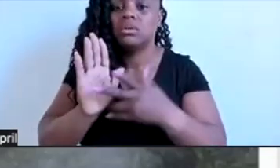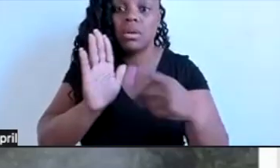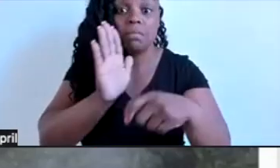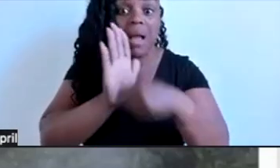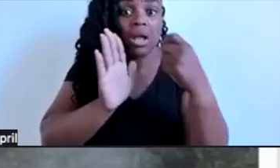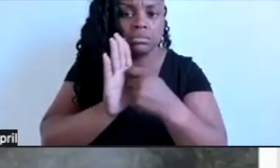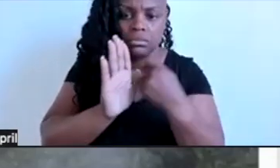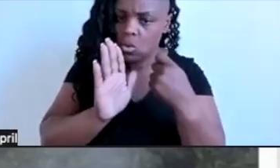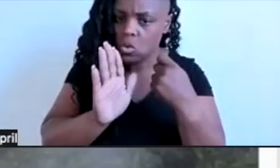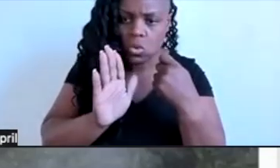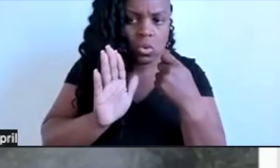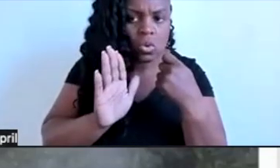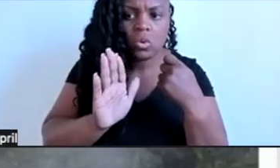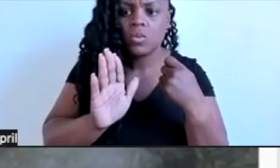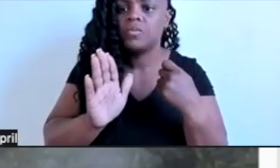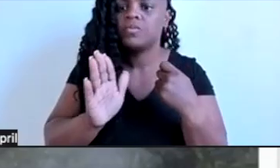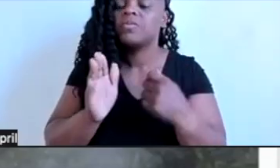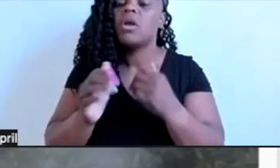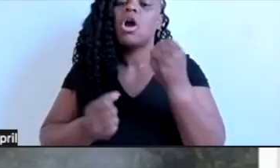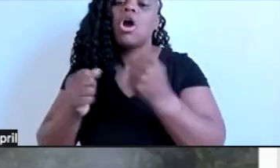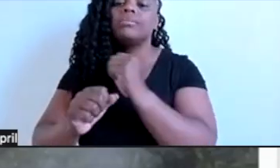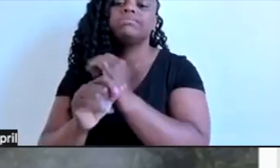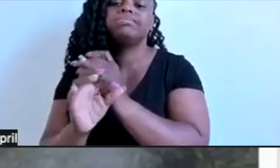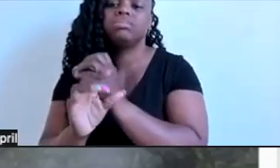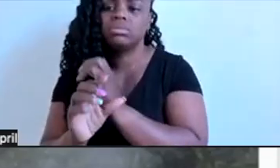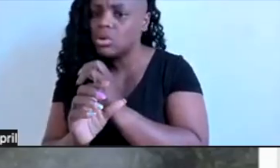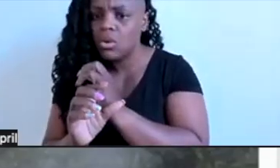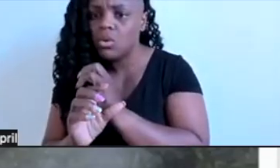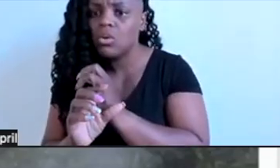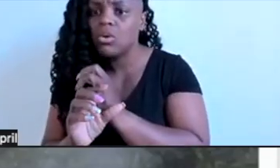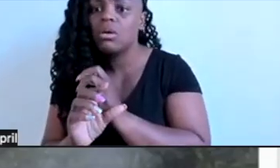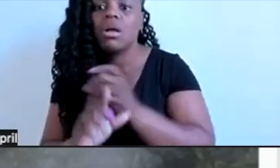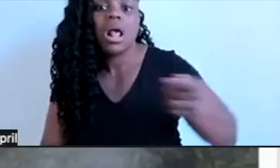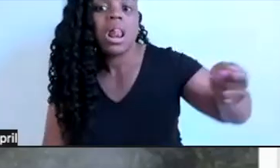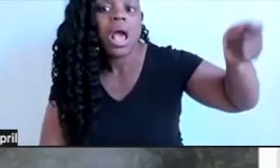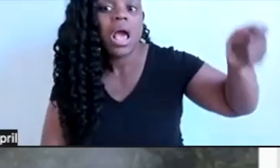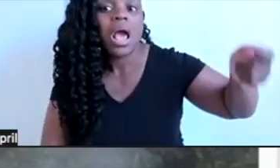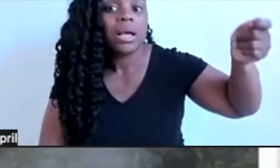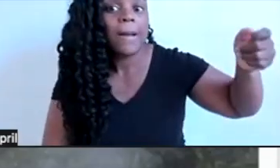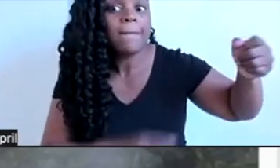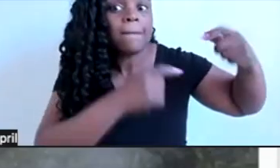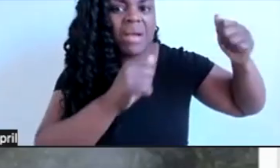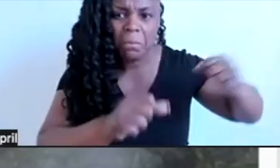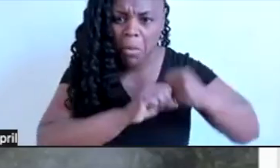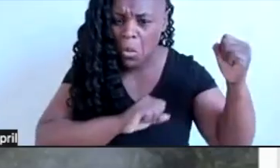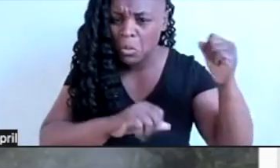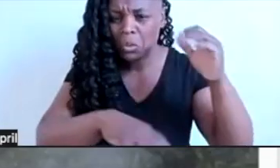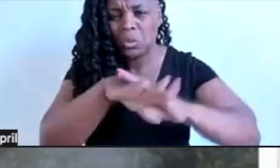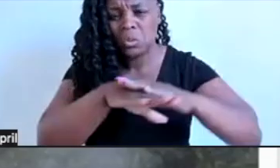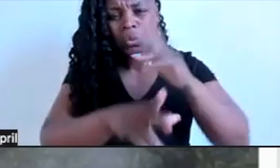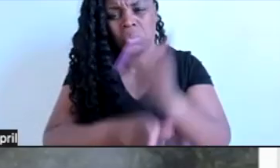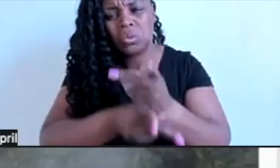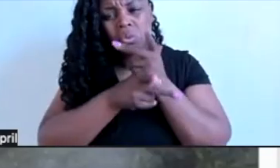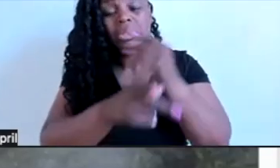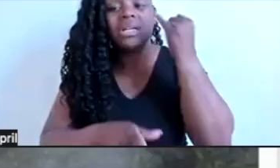light switch, or any potential heat source could cause an explosion. For this type of leak, you'll need to go much farther